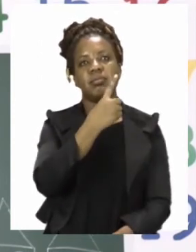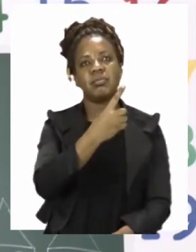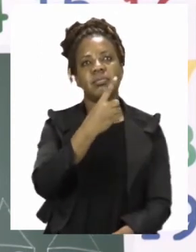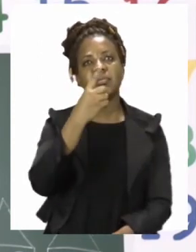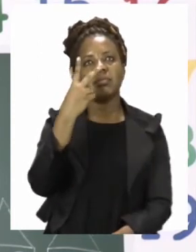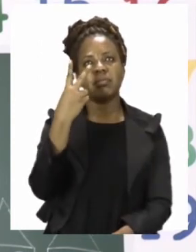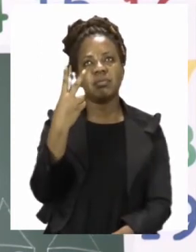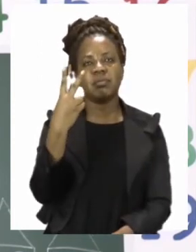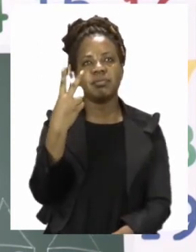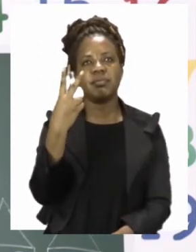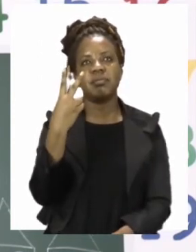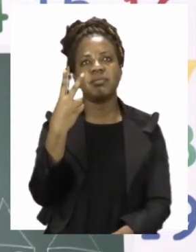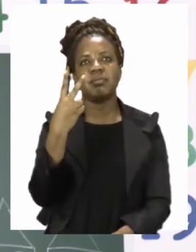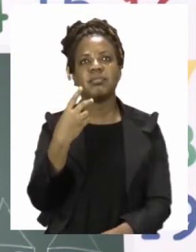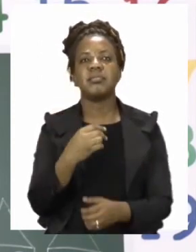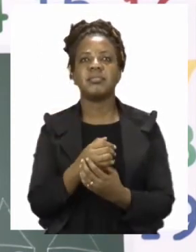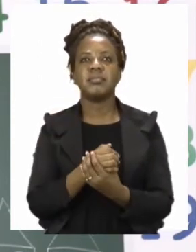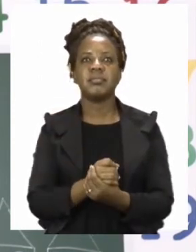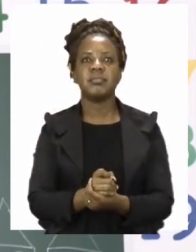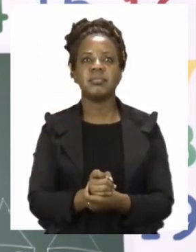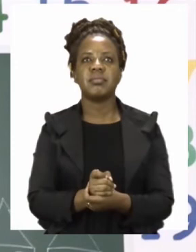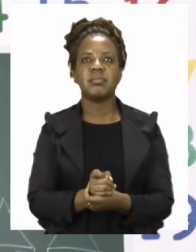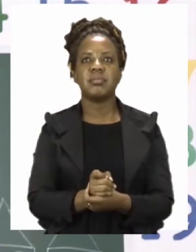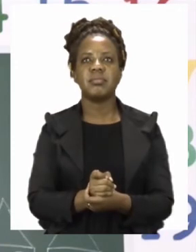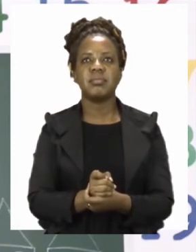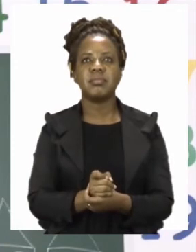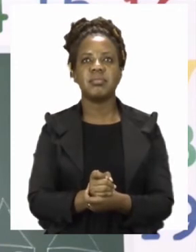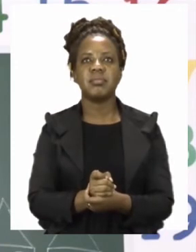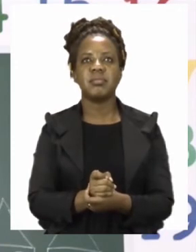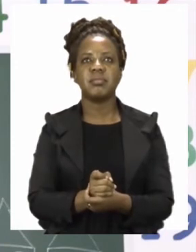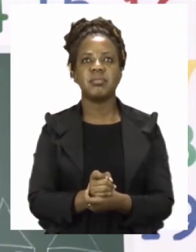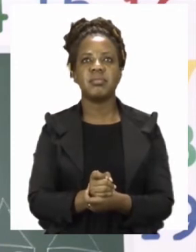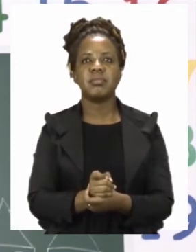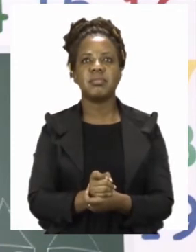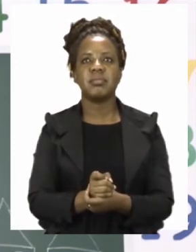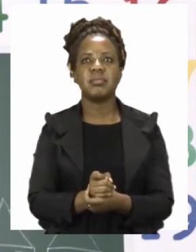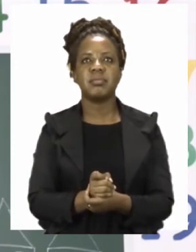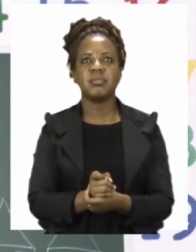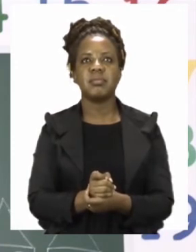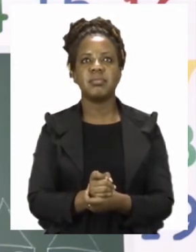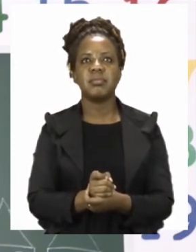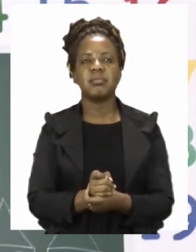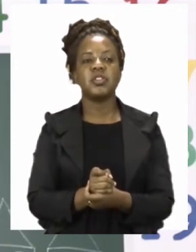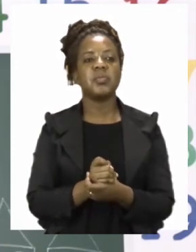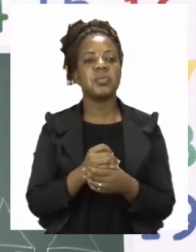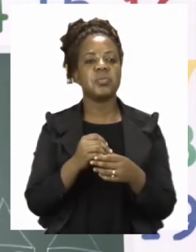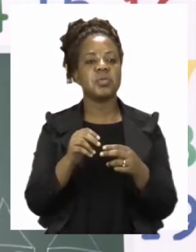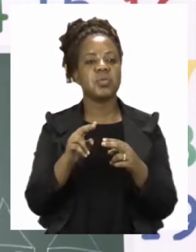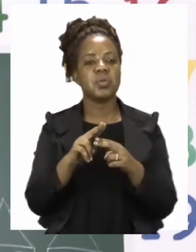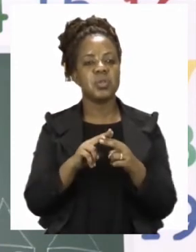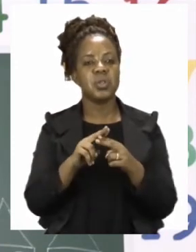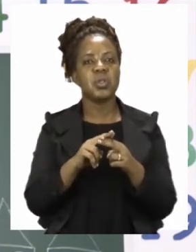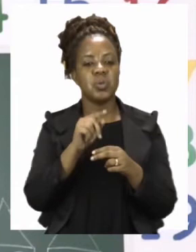Then we are going to do the same for H, but instead of having a missing number here, where